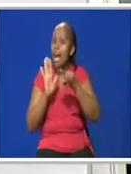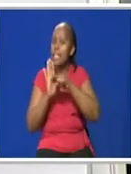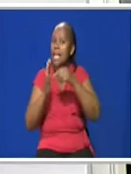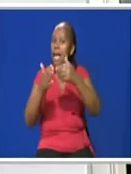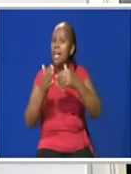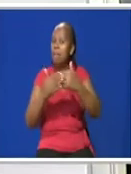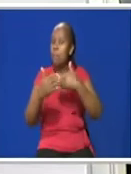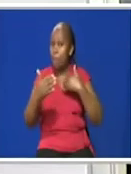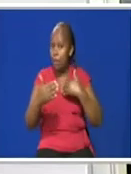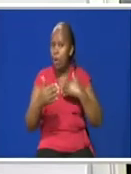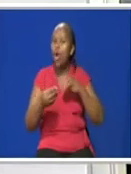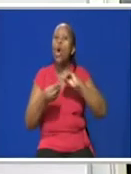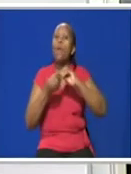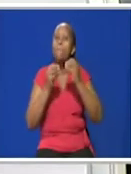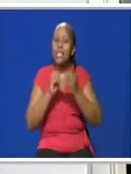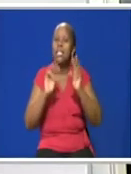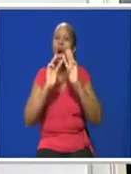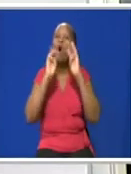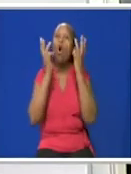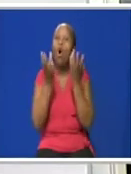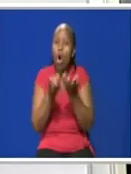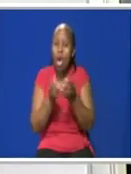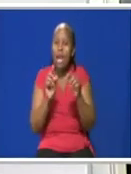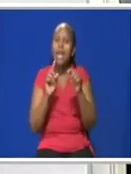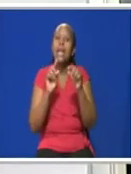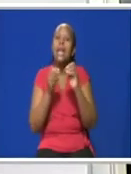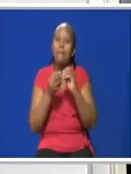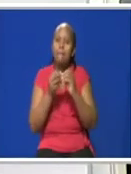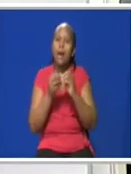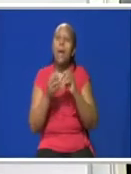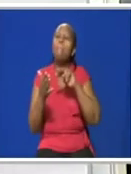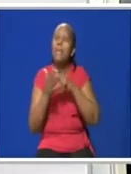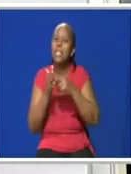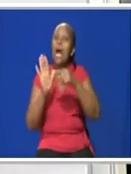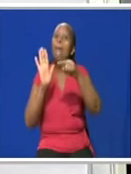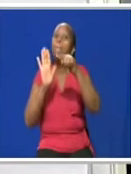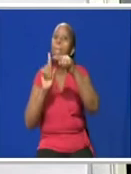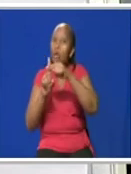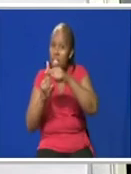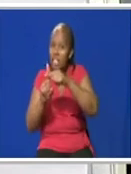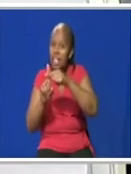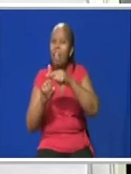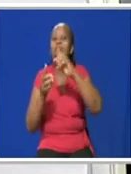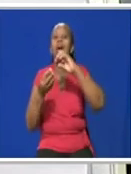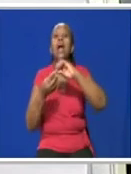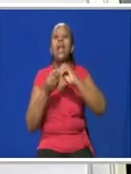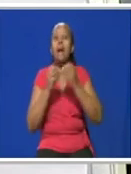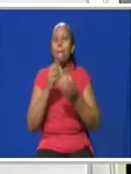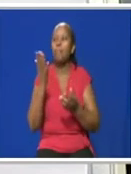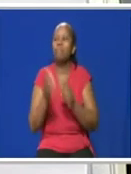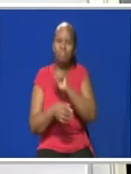it, it is a whole number and it is a positive number. So this, I circle that number that